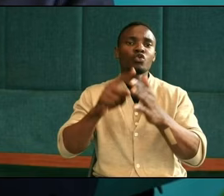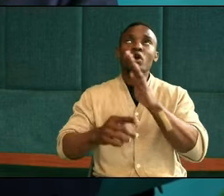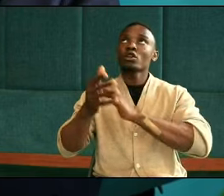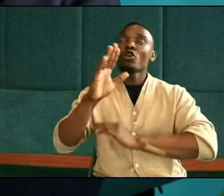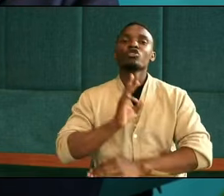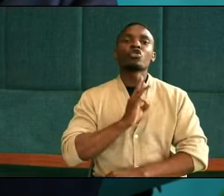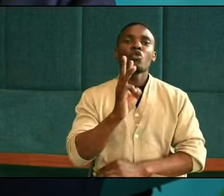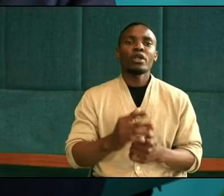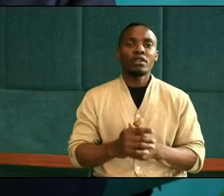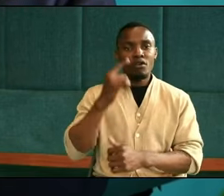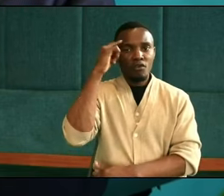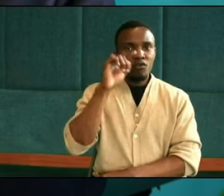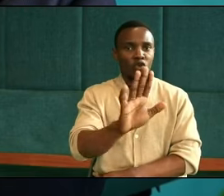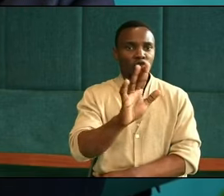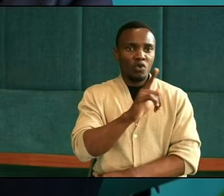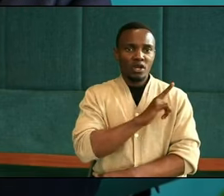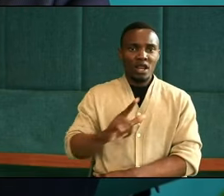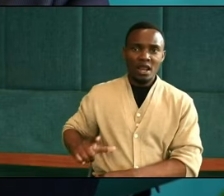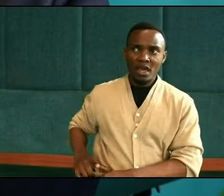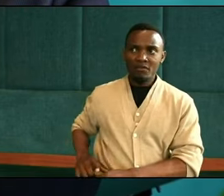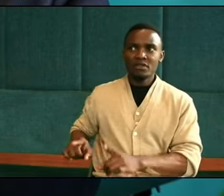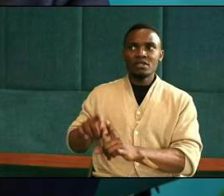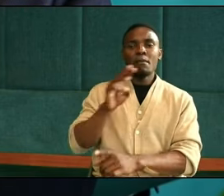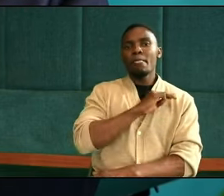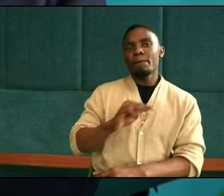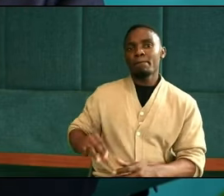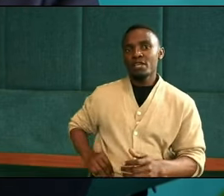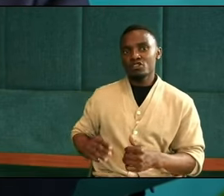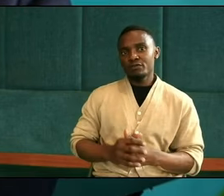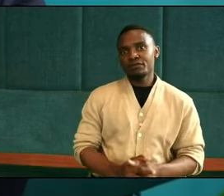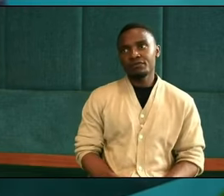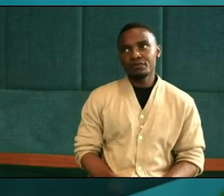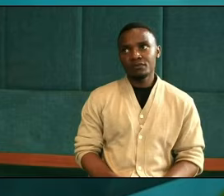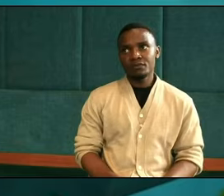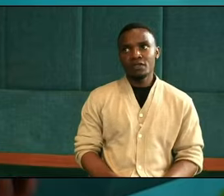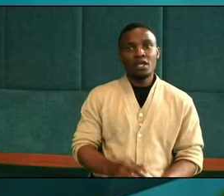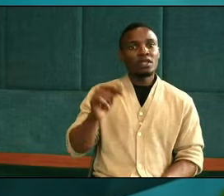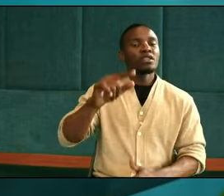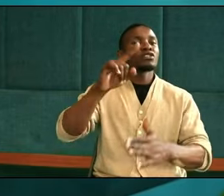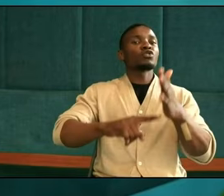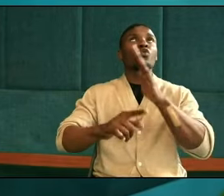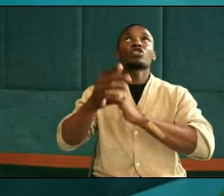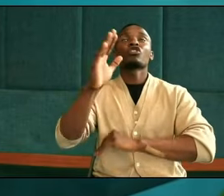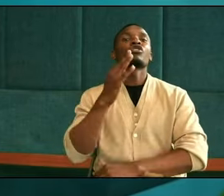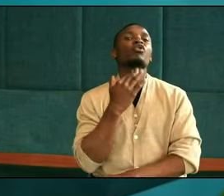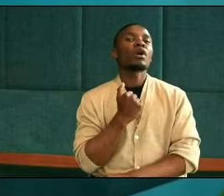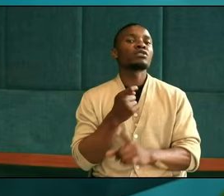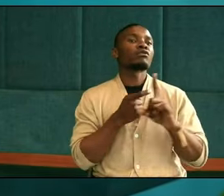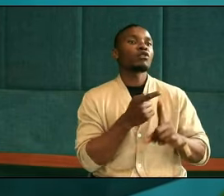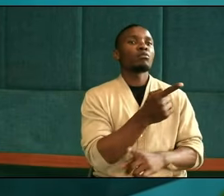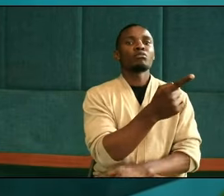life, for your mission, for God's glory? This is what God desires of the men of this